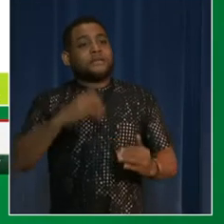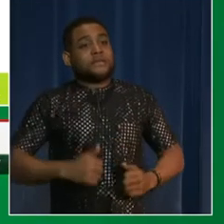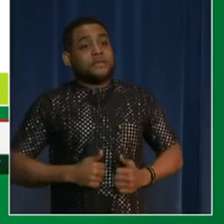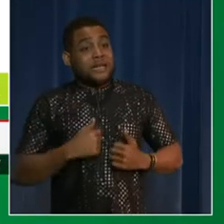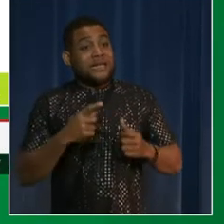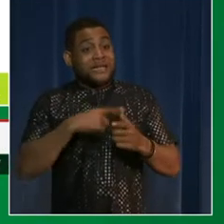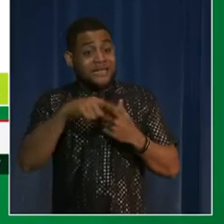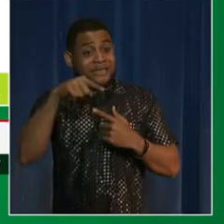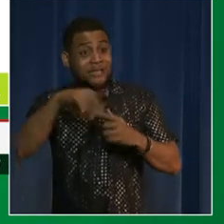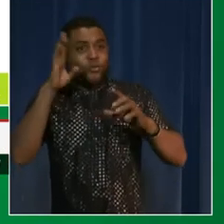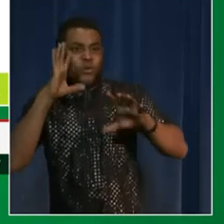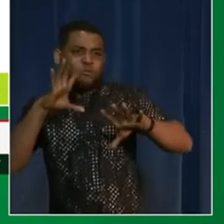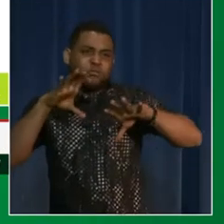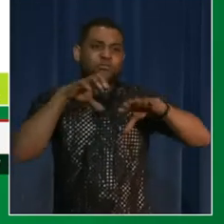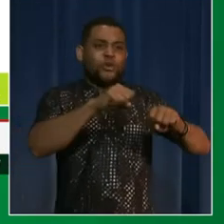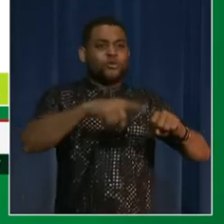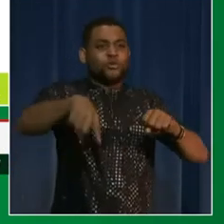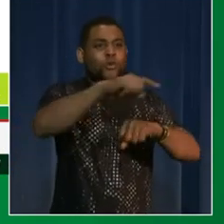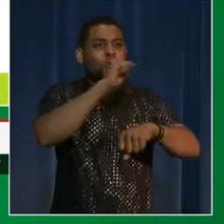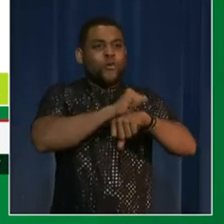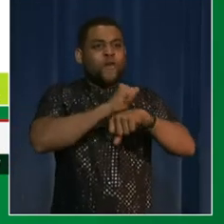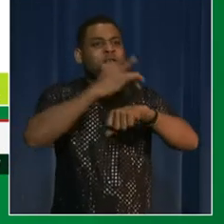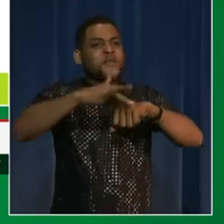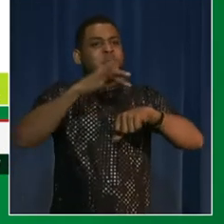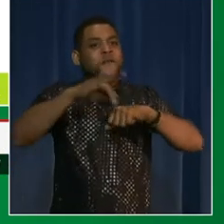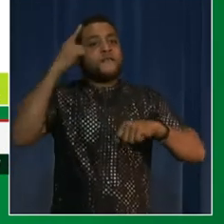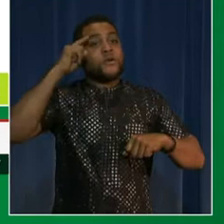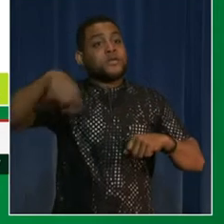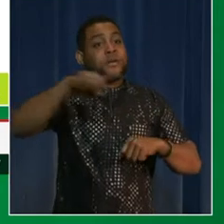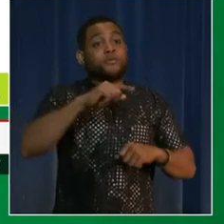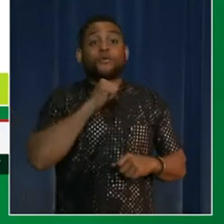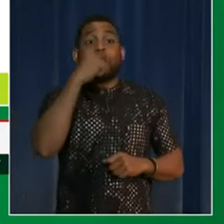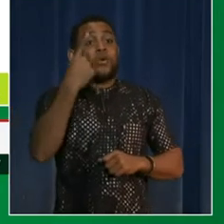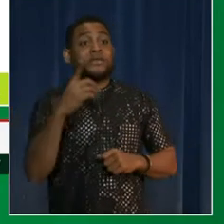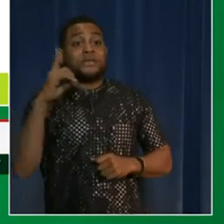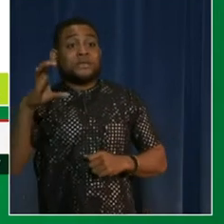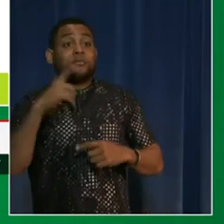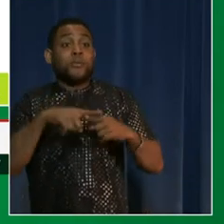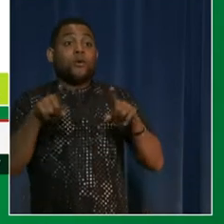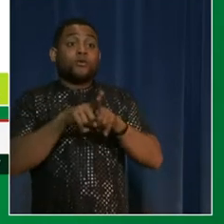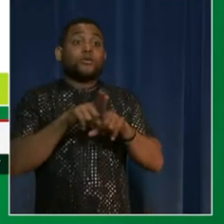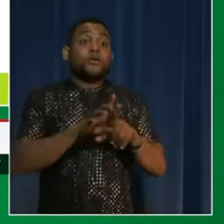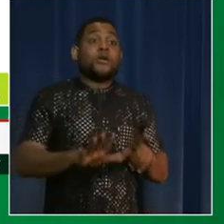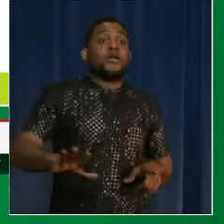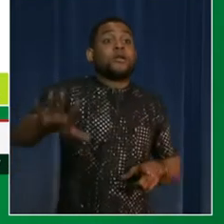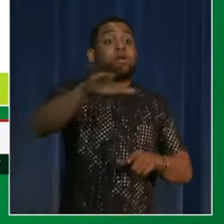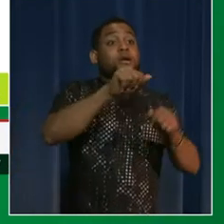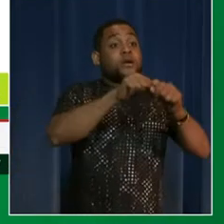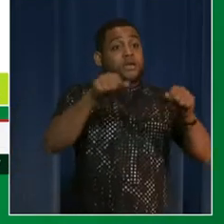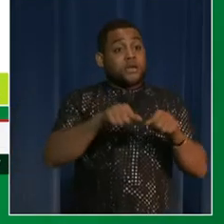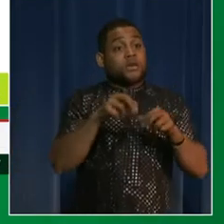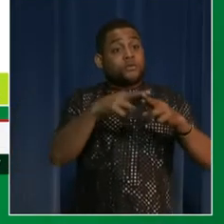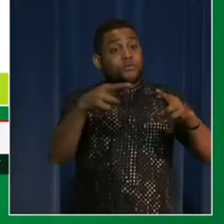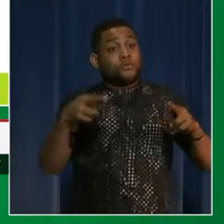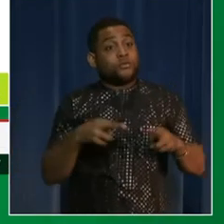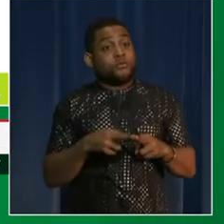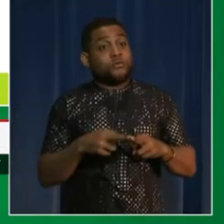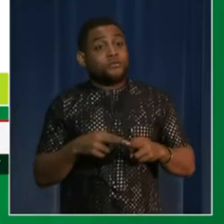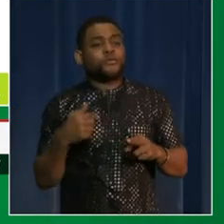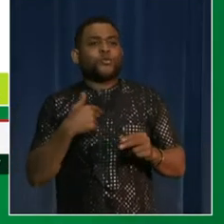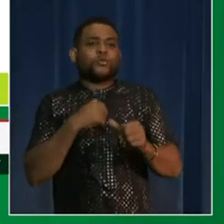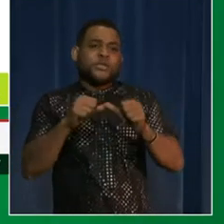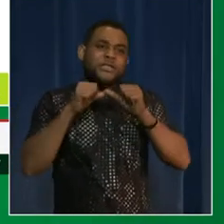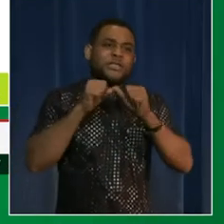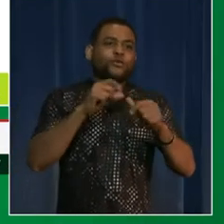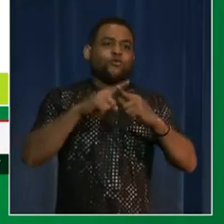available, not just in the District of Columbia, but in the region. So we will continue to build our muscle in our Office of